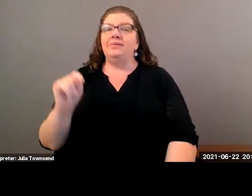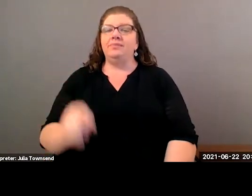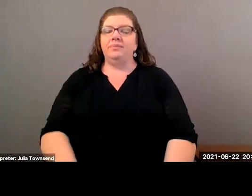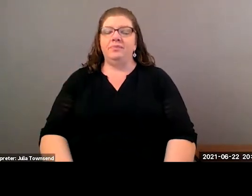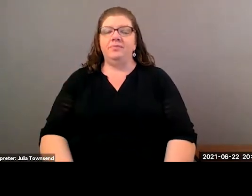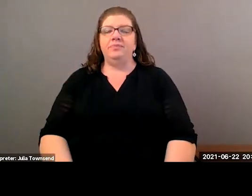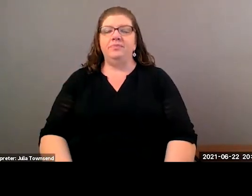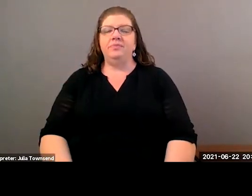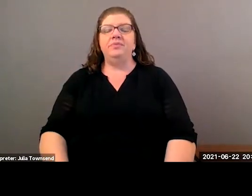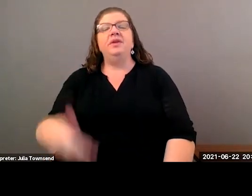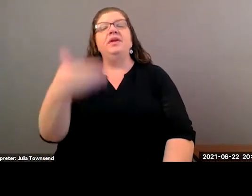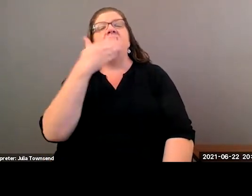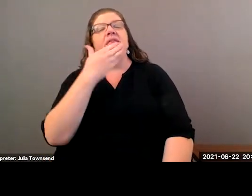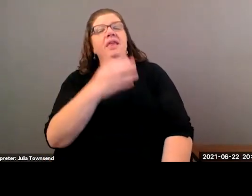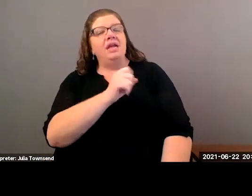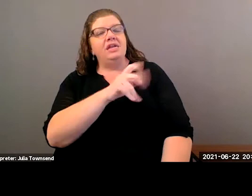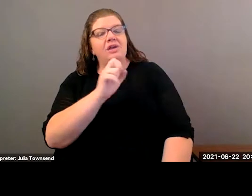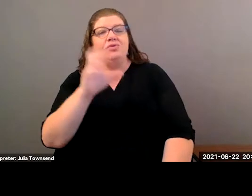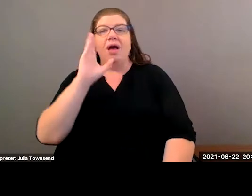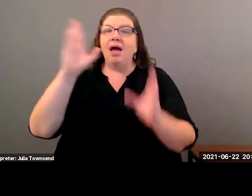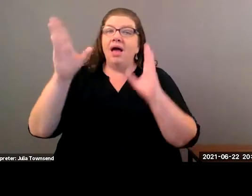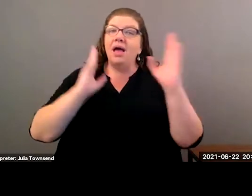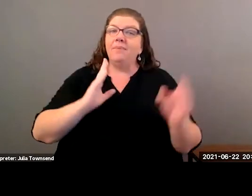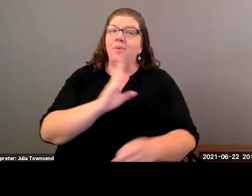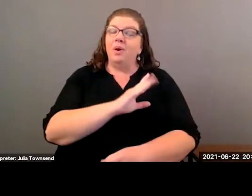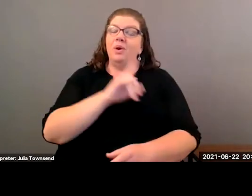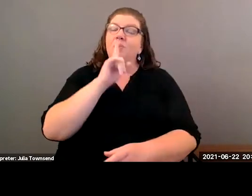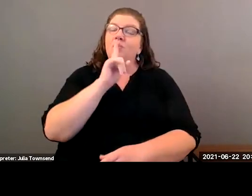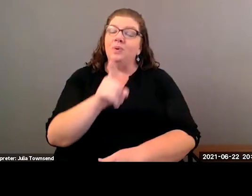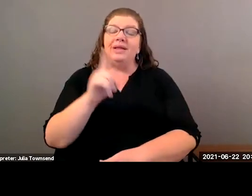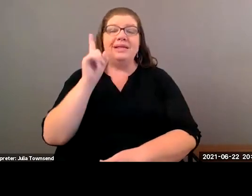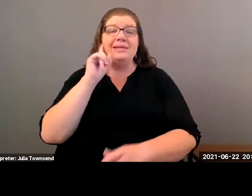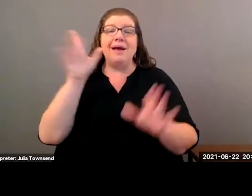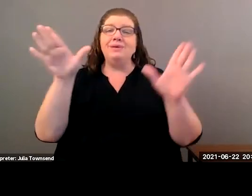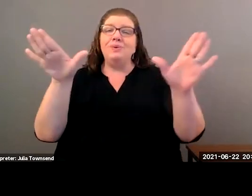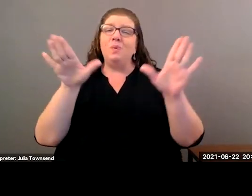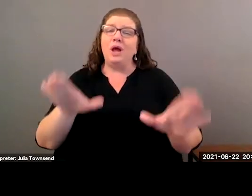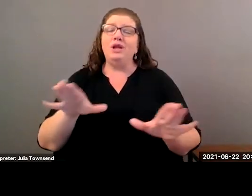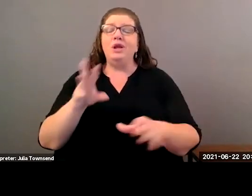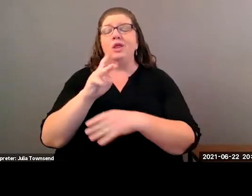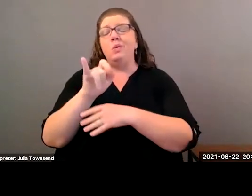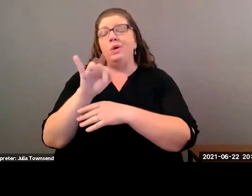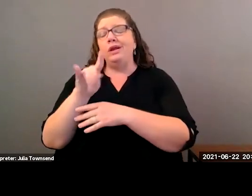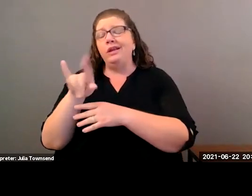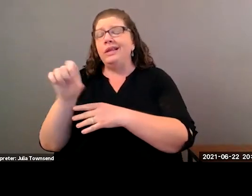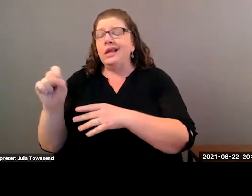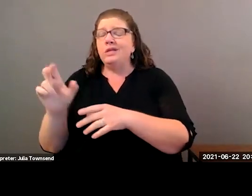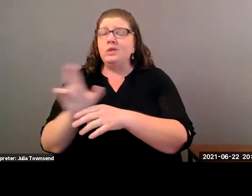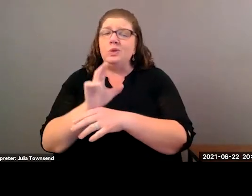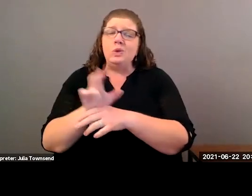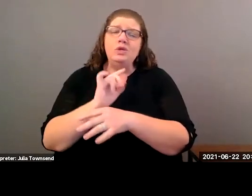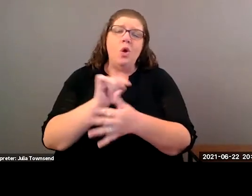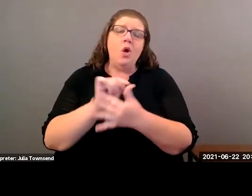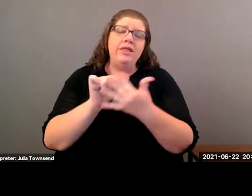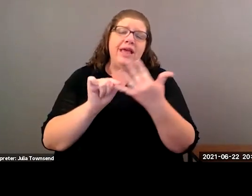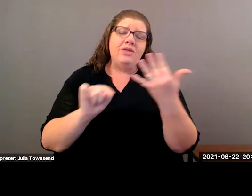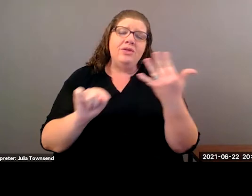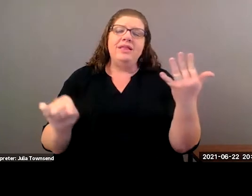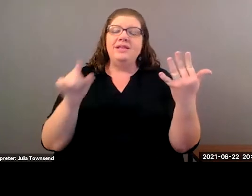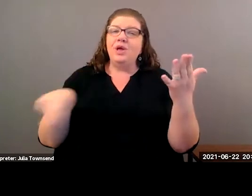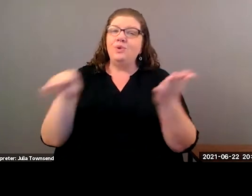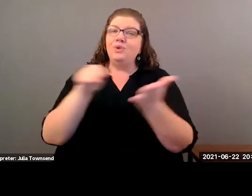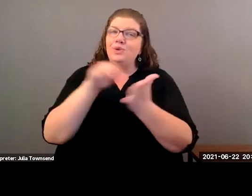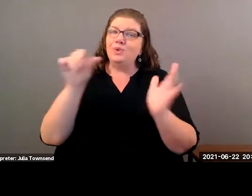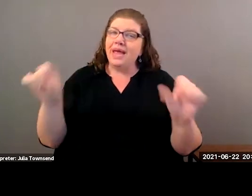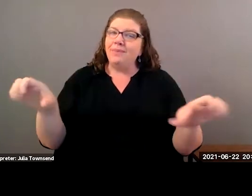Yeah, thank you, Sandra. Hi, board. You know, this really does sound wonderful with wilderness use and all the other things the students are able to